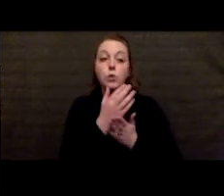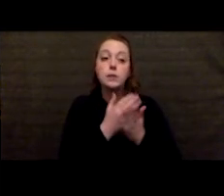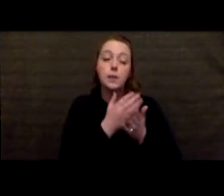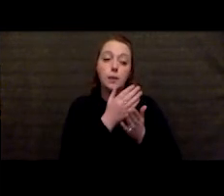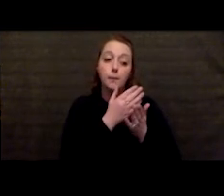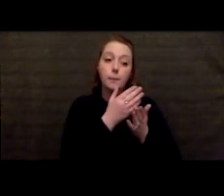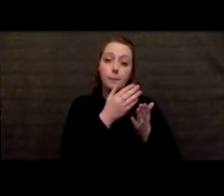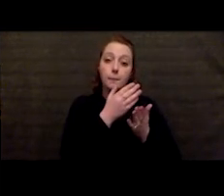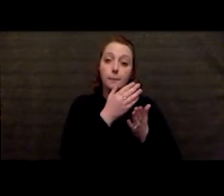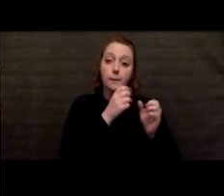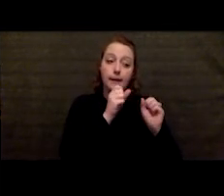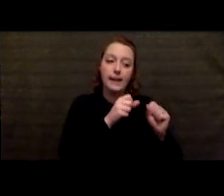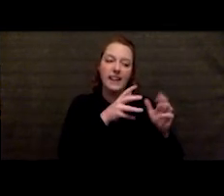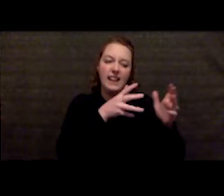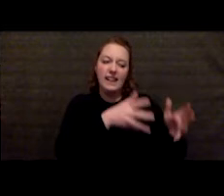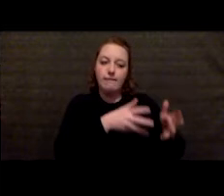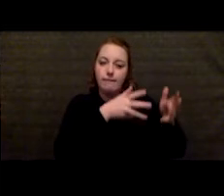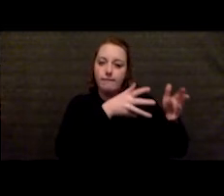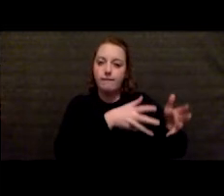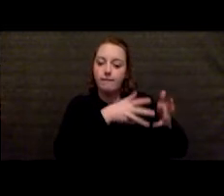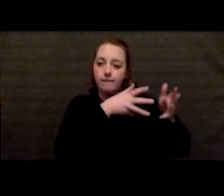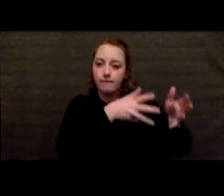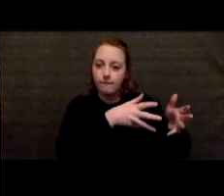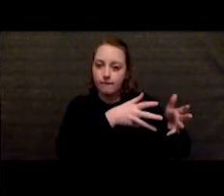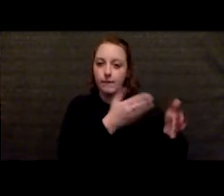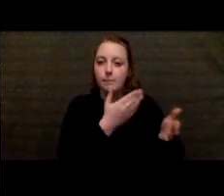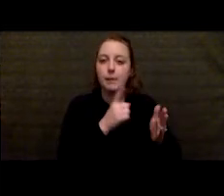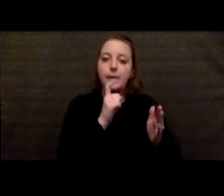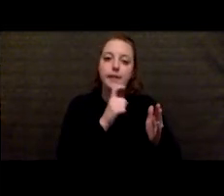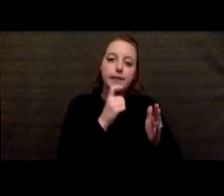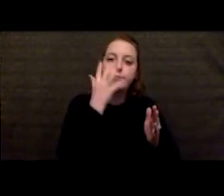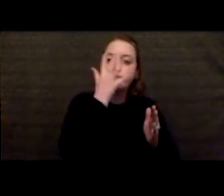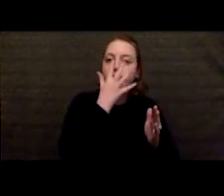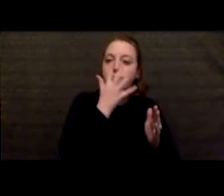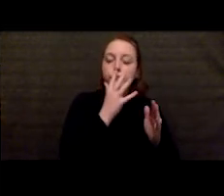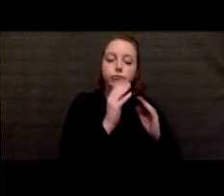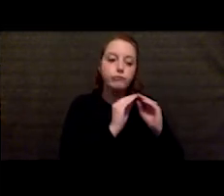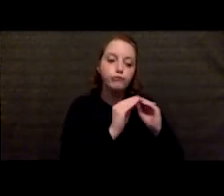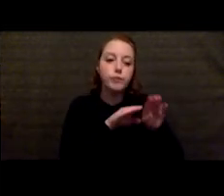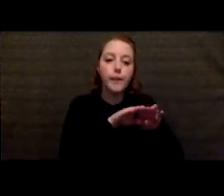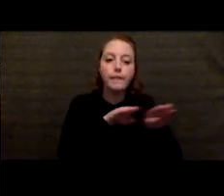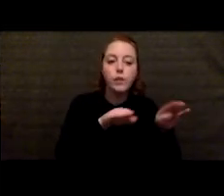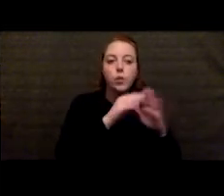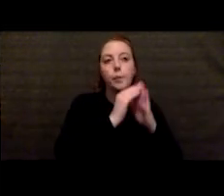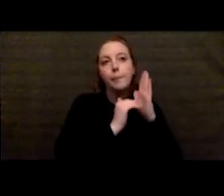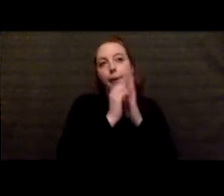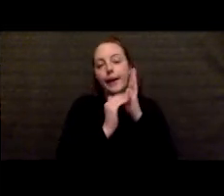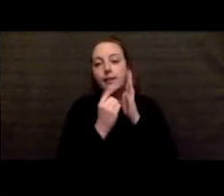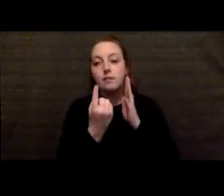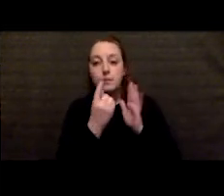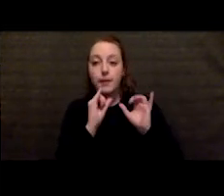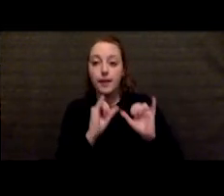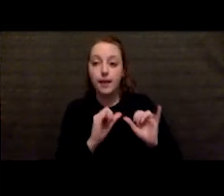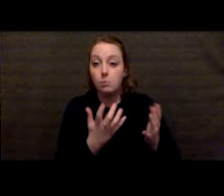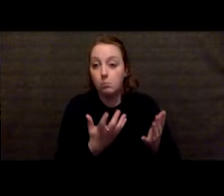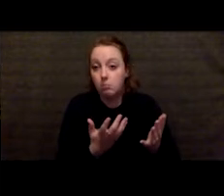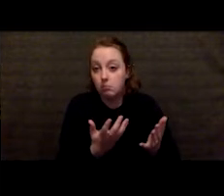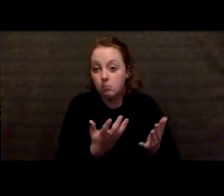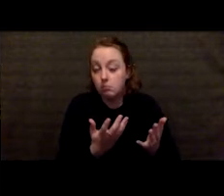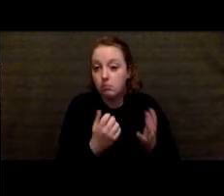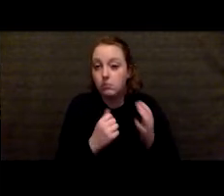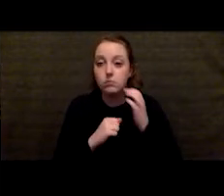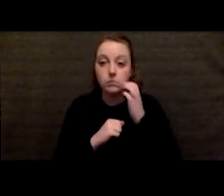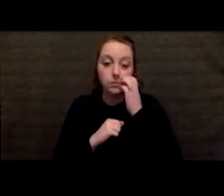be used and reused and that only need like a cosmetic upgrade, flooring and paint or something like that? And again,